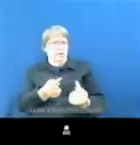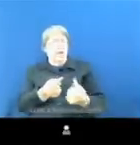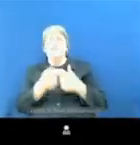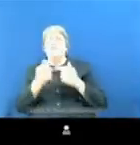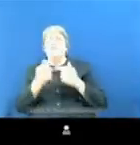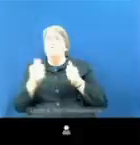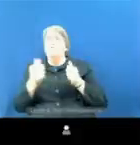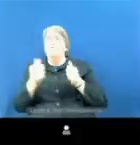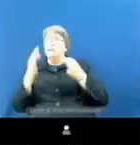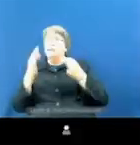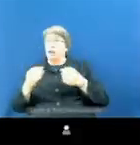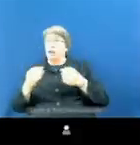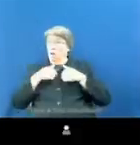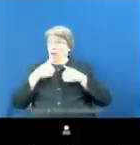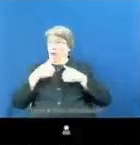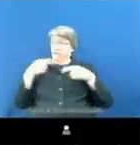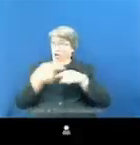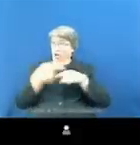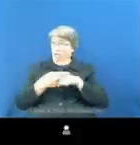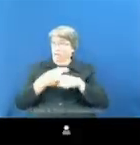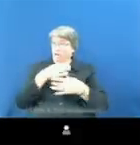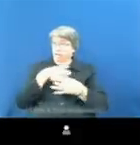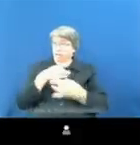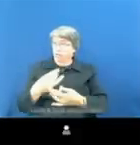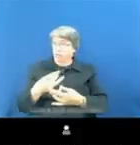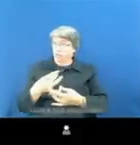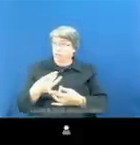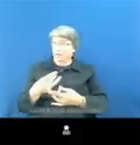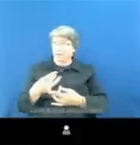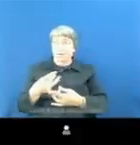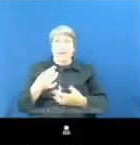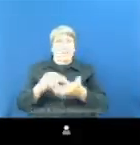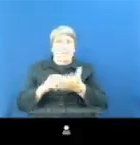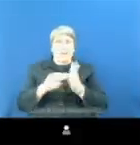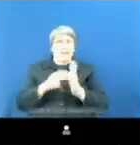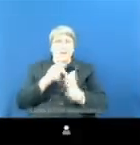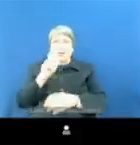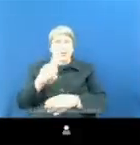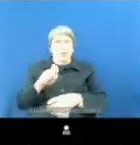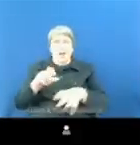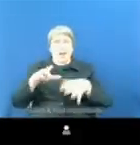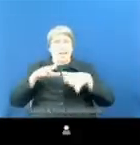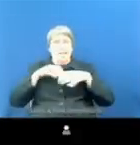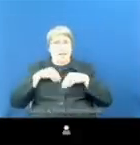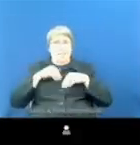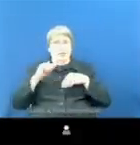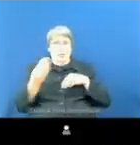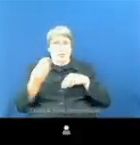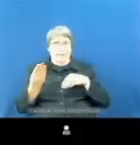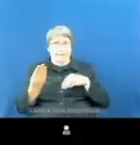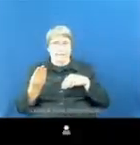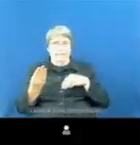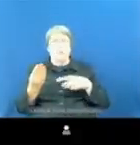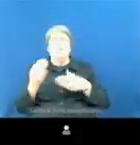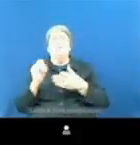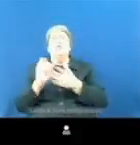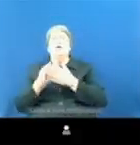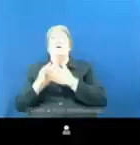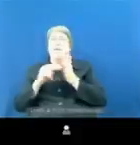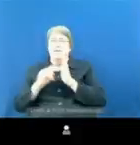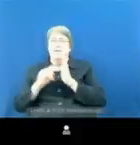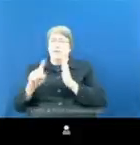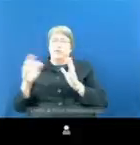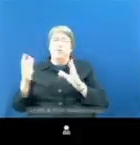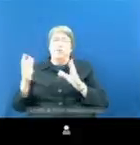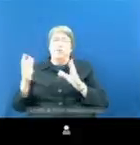have a conflict of interest for which you shouldn't take the job. So that means getting the case file.